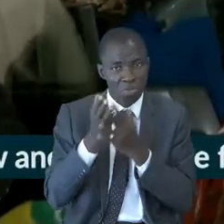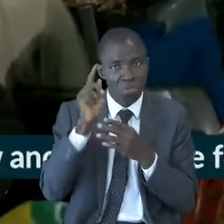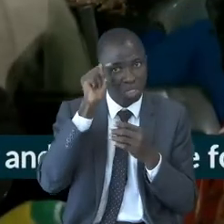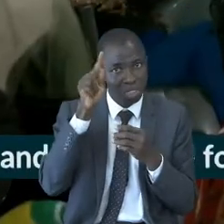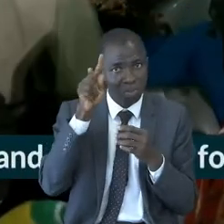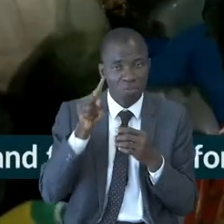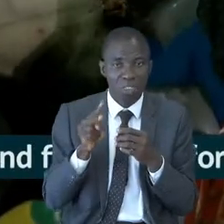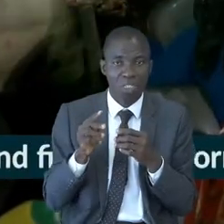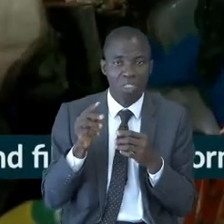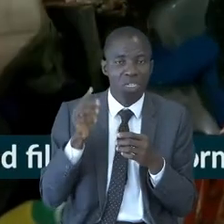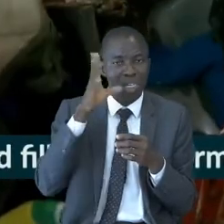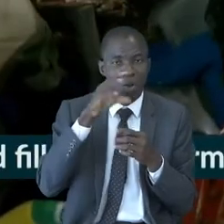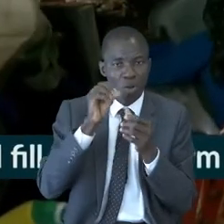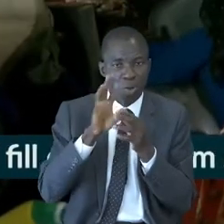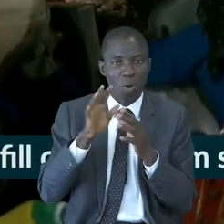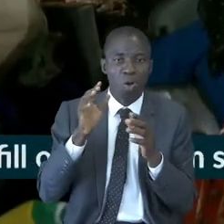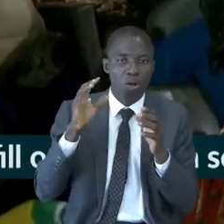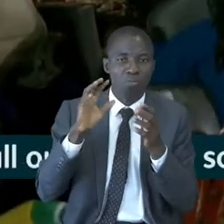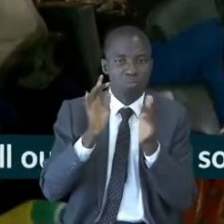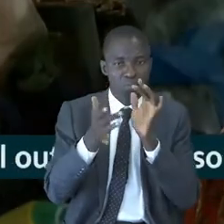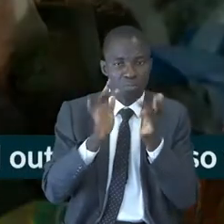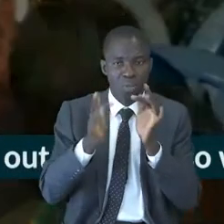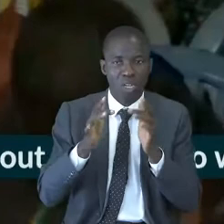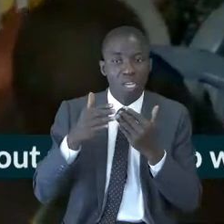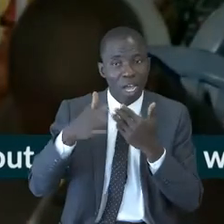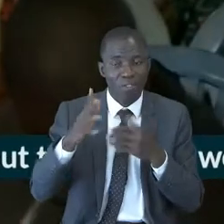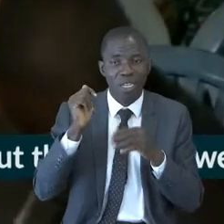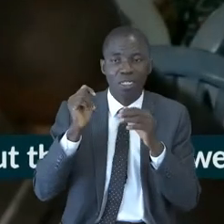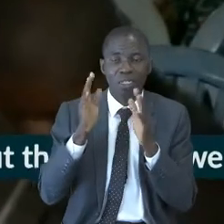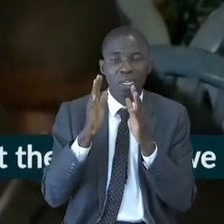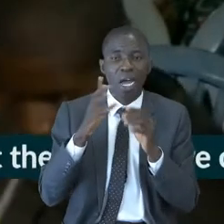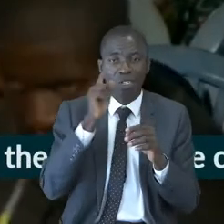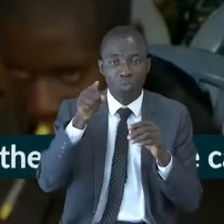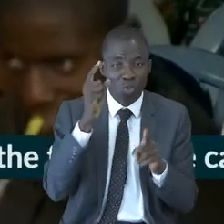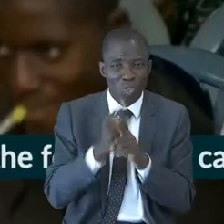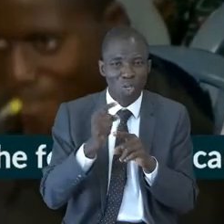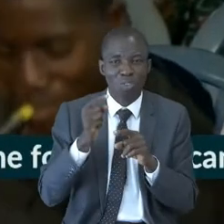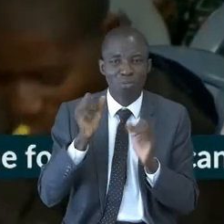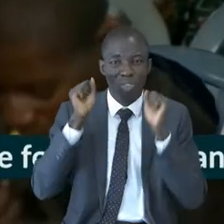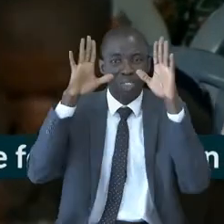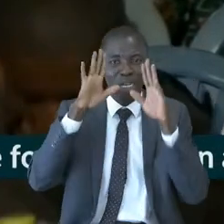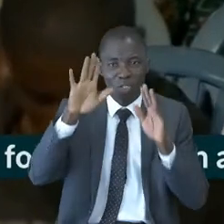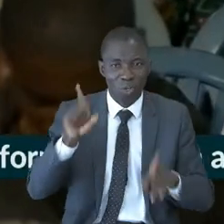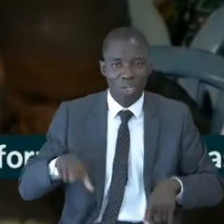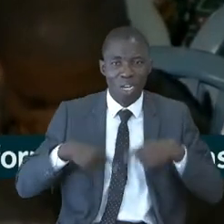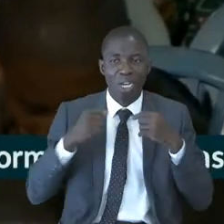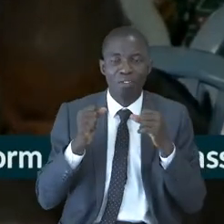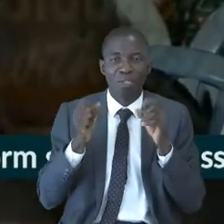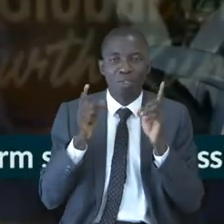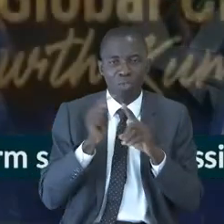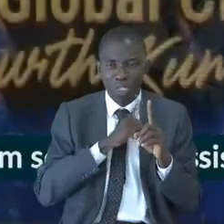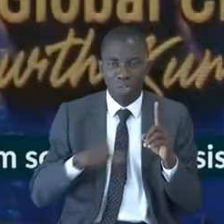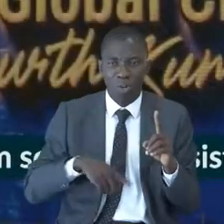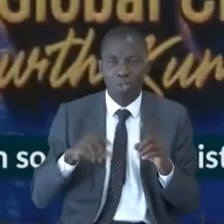to Christ. After the pastor's prayer this evening, visit the link showing on the screen.